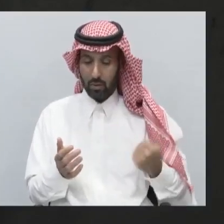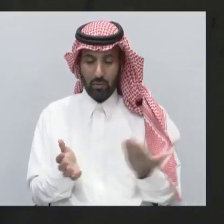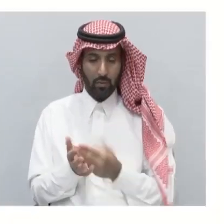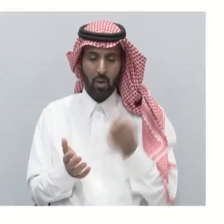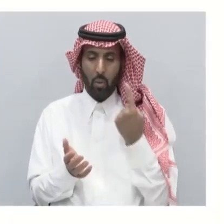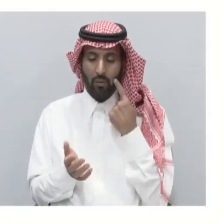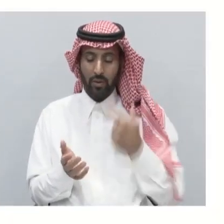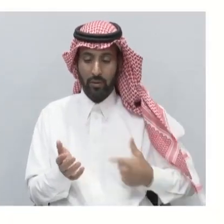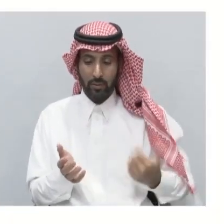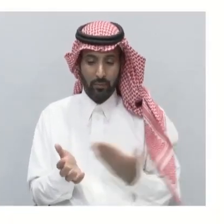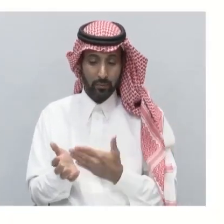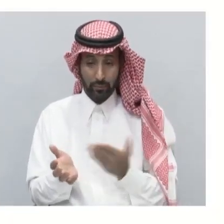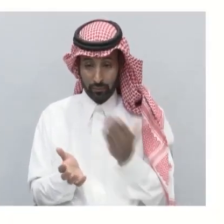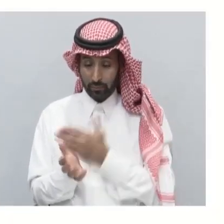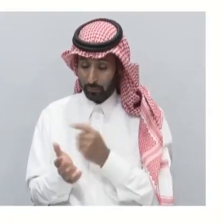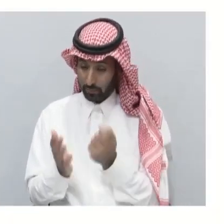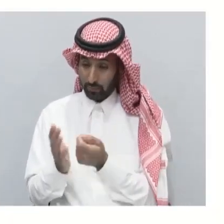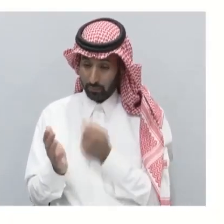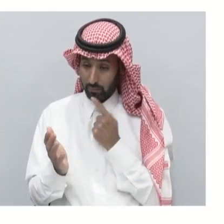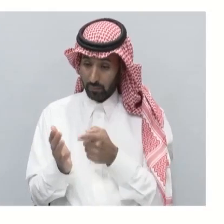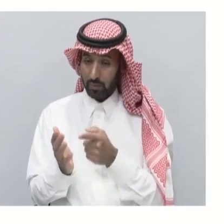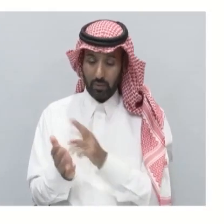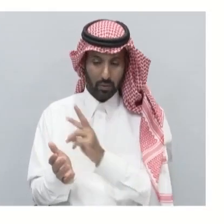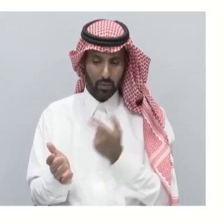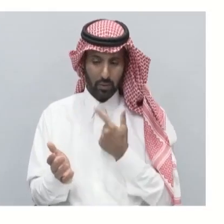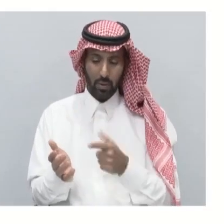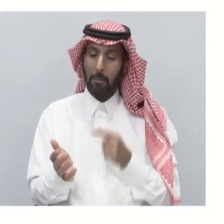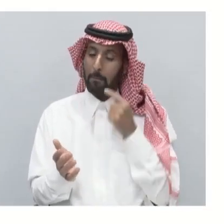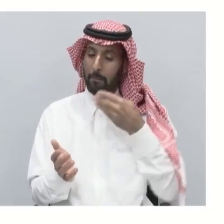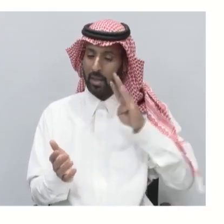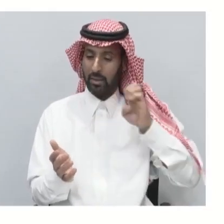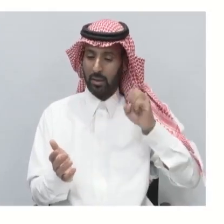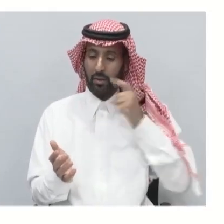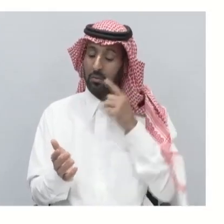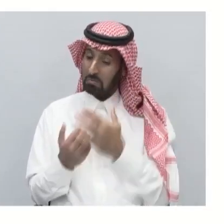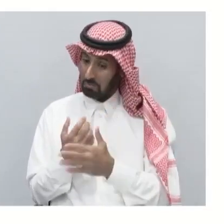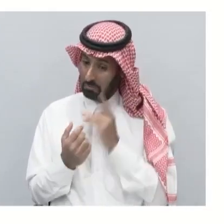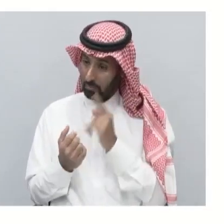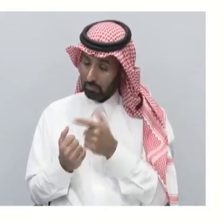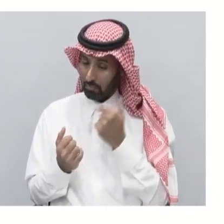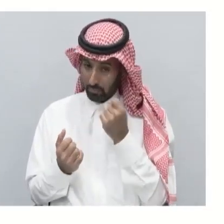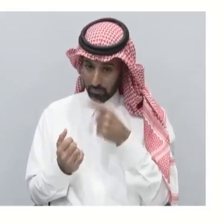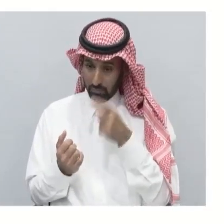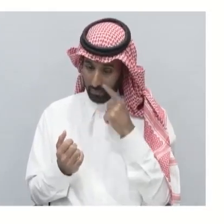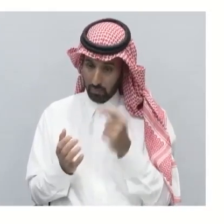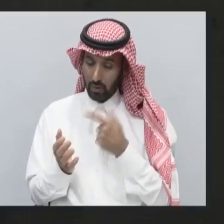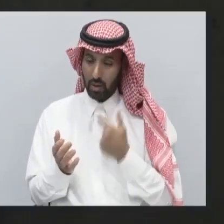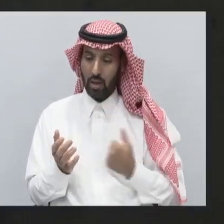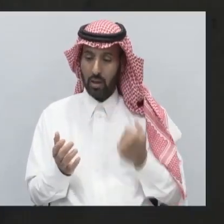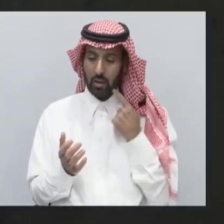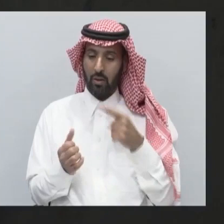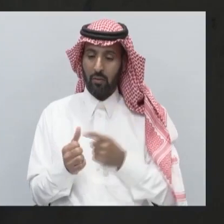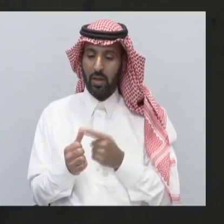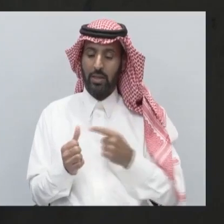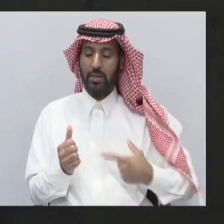name. Then the signature should be like best. Take care and write your